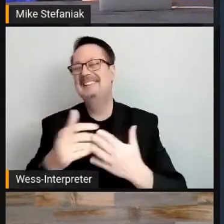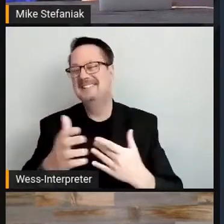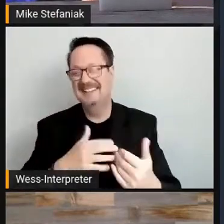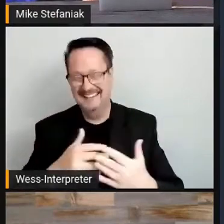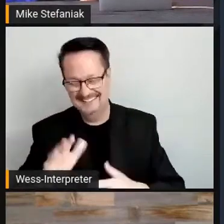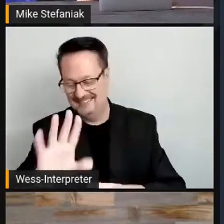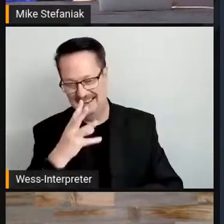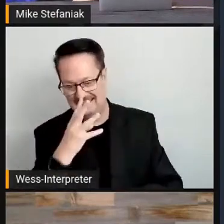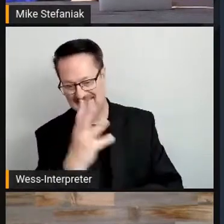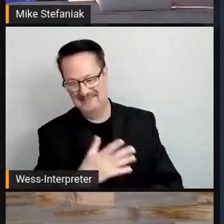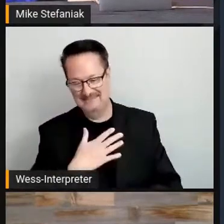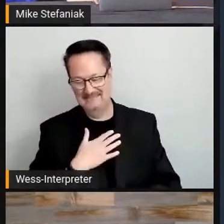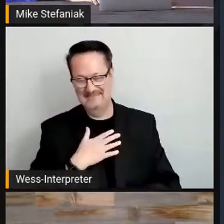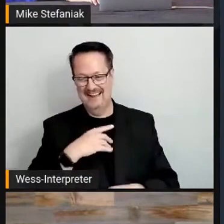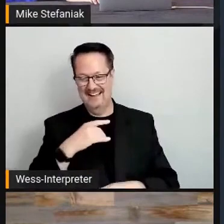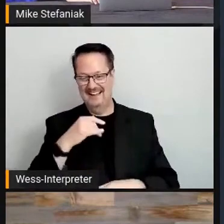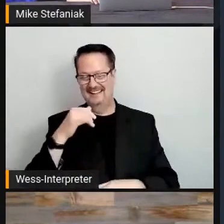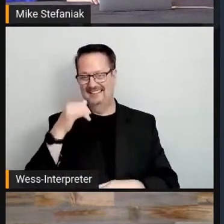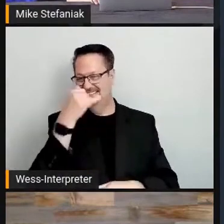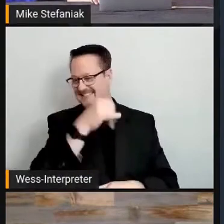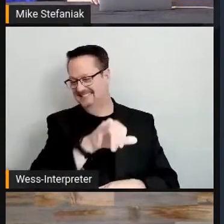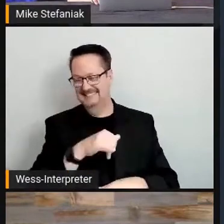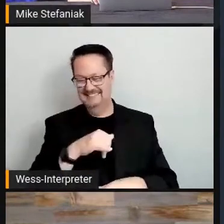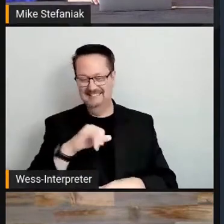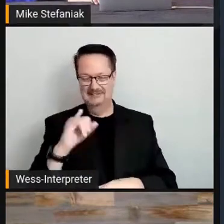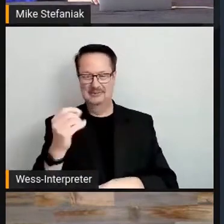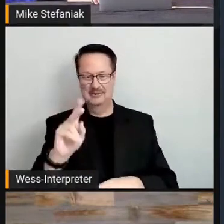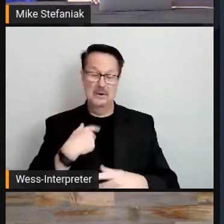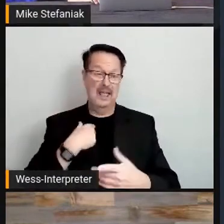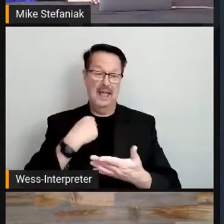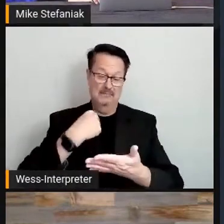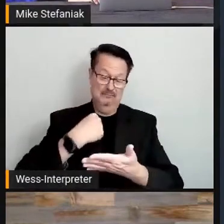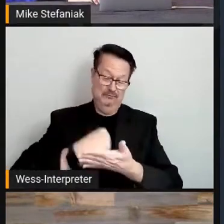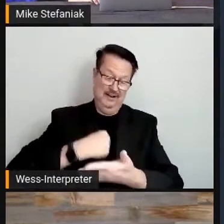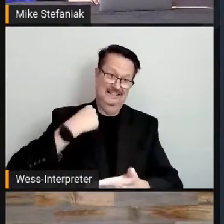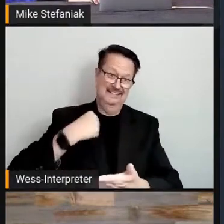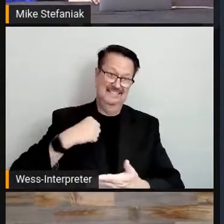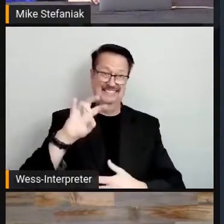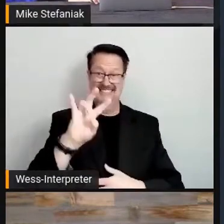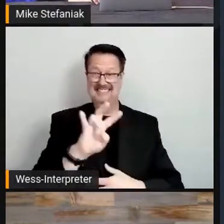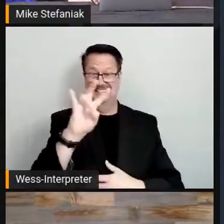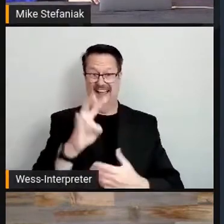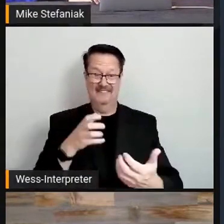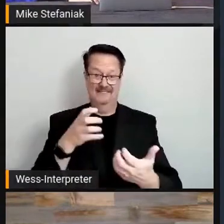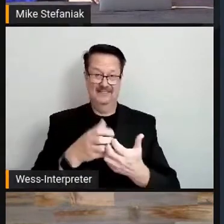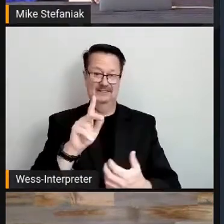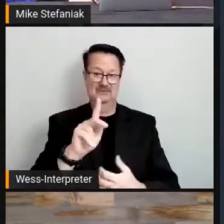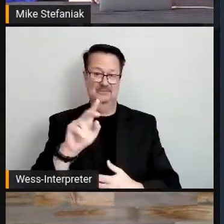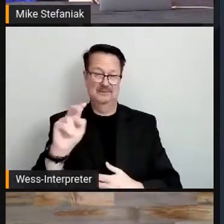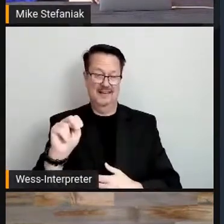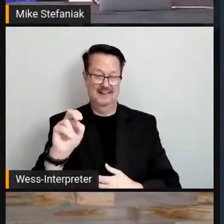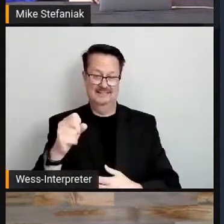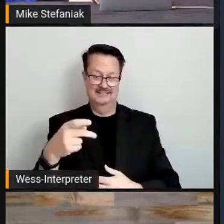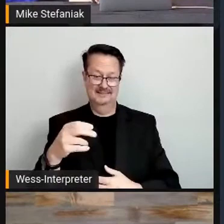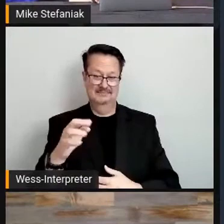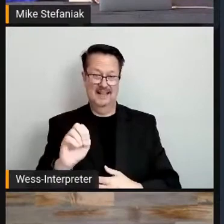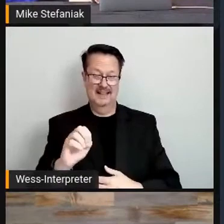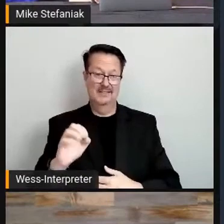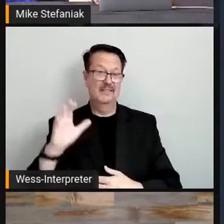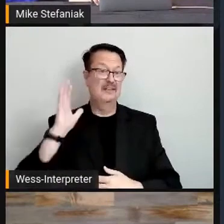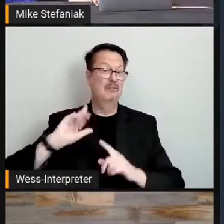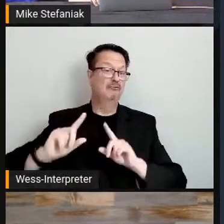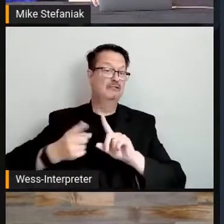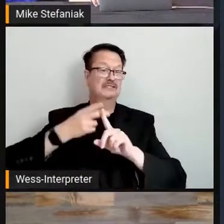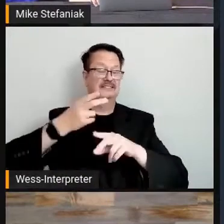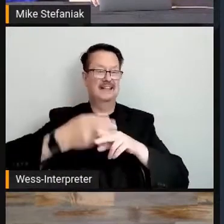ignore we didn't make it all the way to 8. I was like, we can go with branding here. I mean, like, even 7 fits inside the Kubernetes space because of the original name, but 8 would be